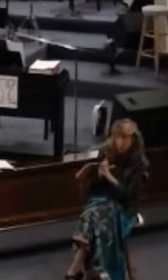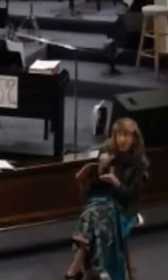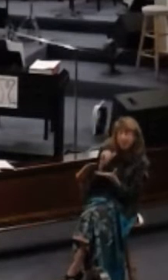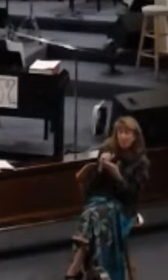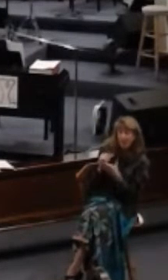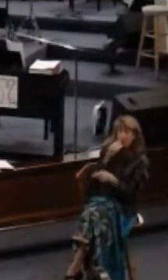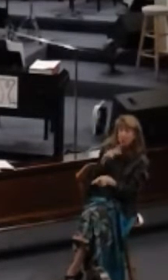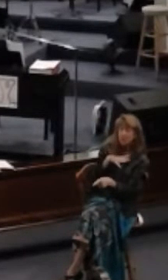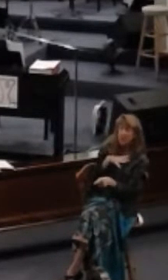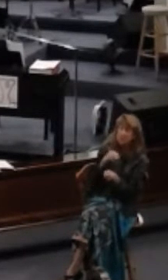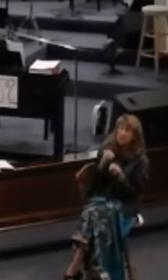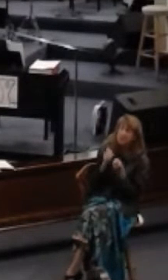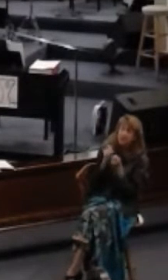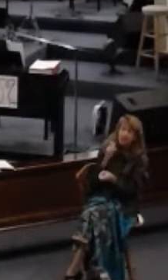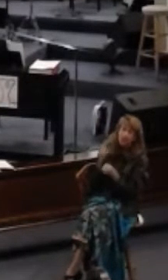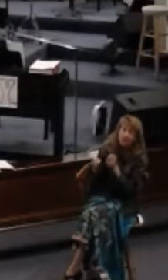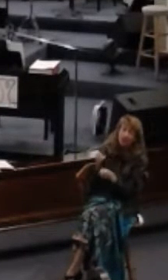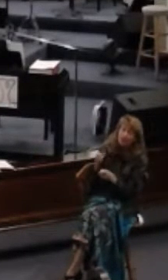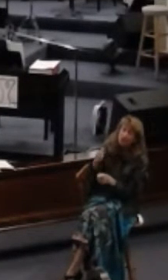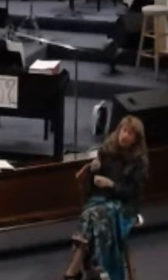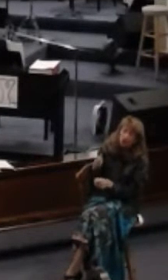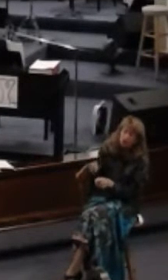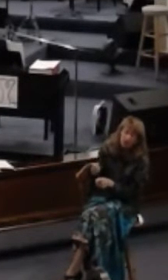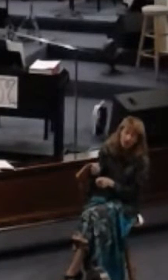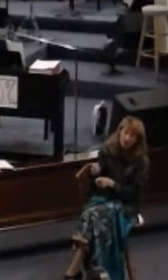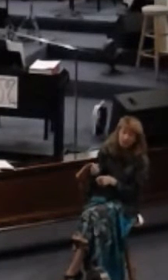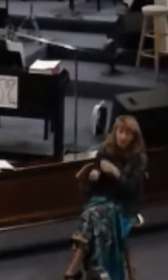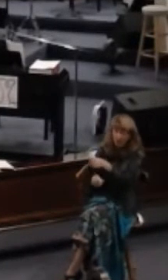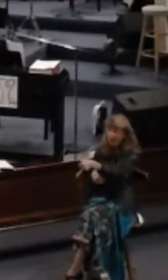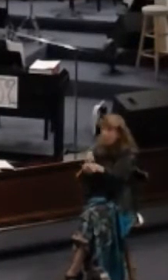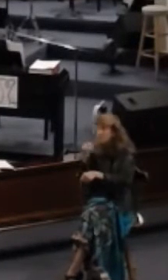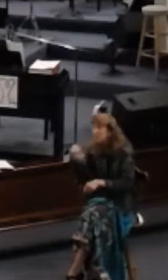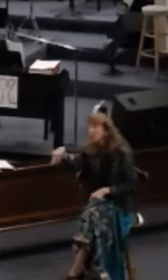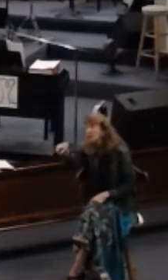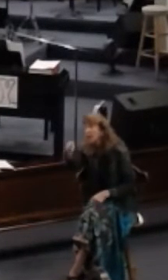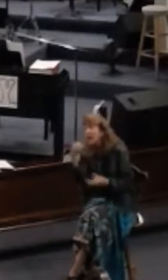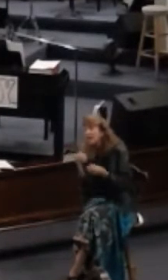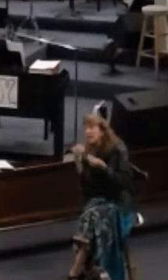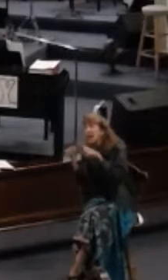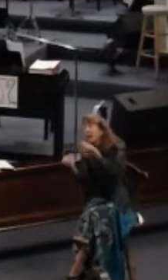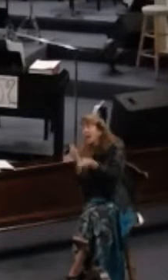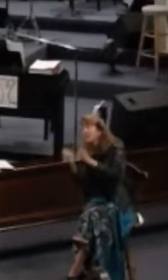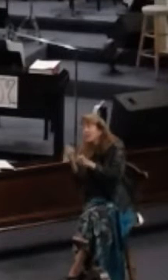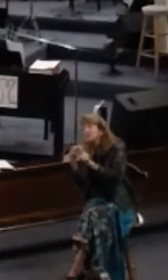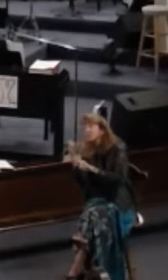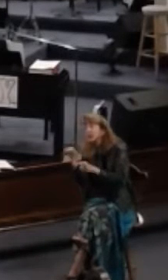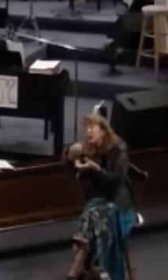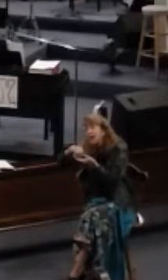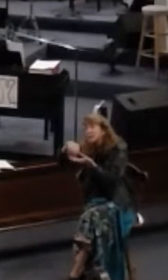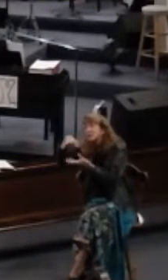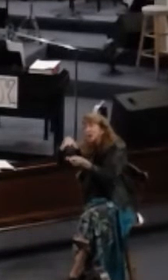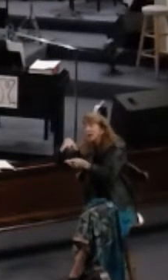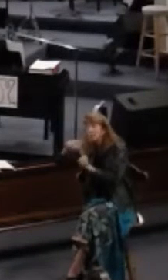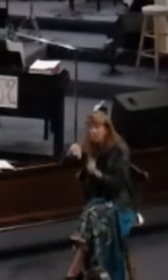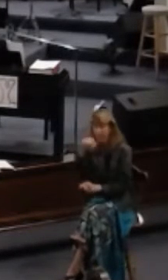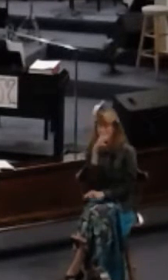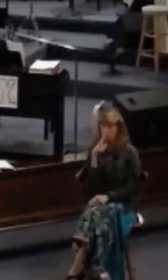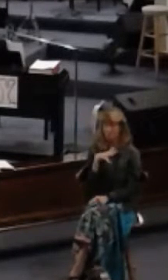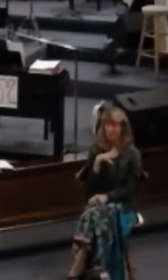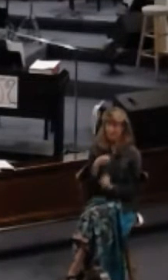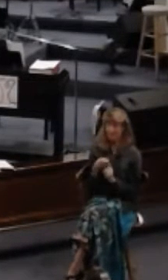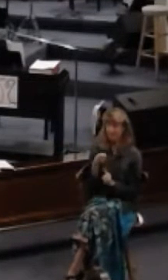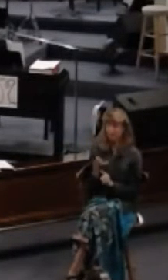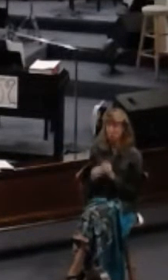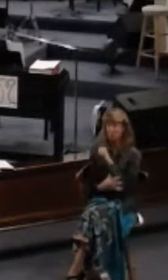all the others. They all gave out of their wealth. They gave out of the extra that they had. But she gave out of her